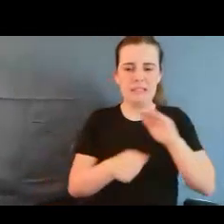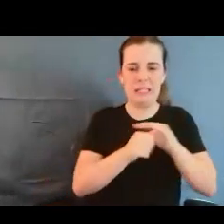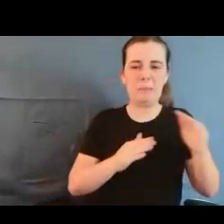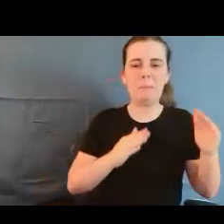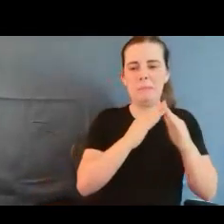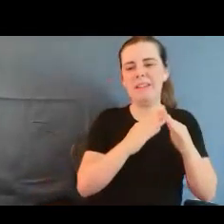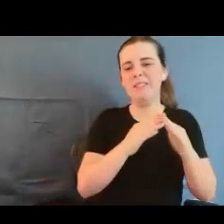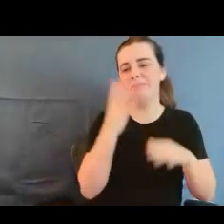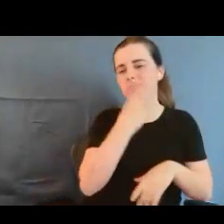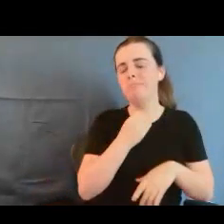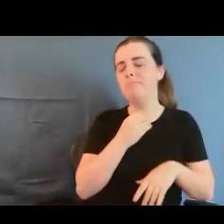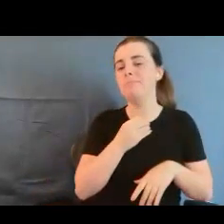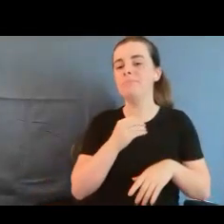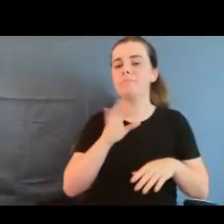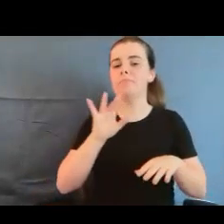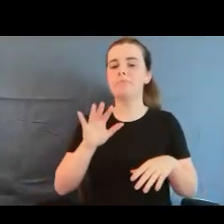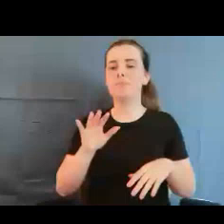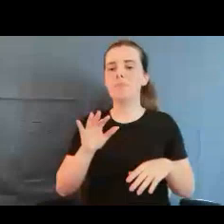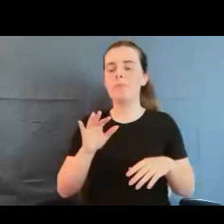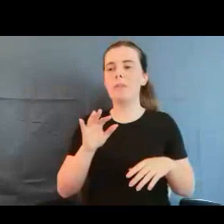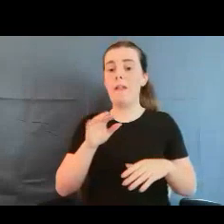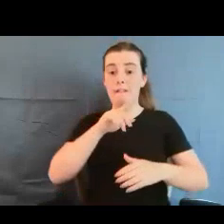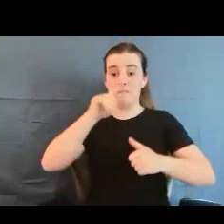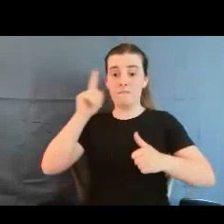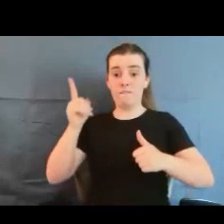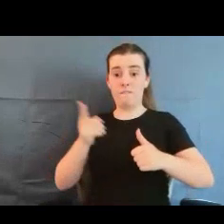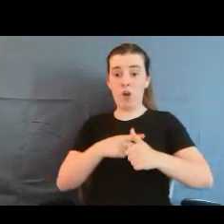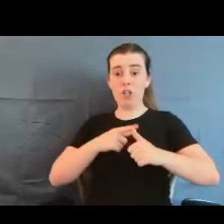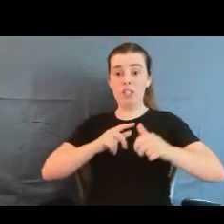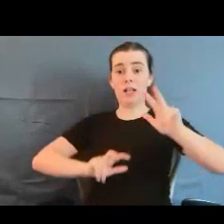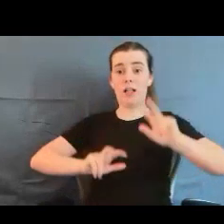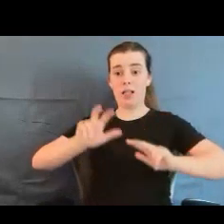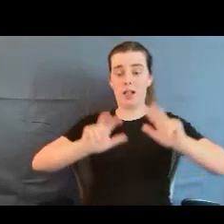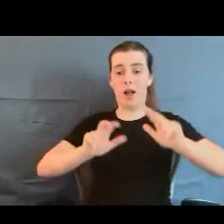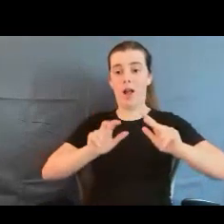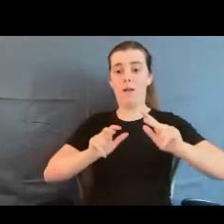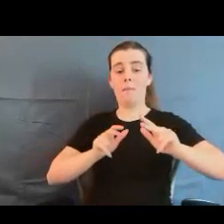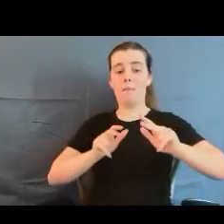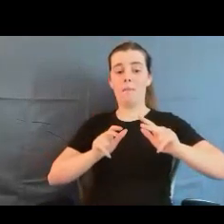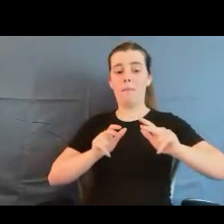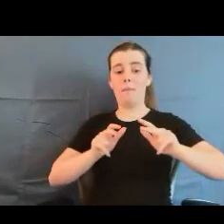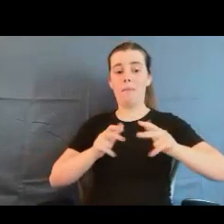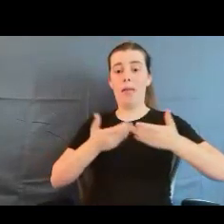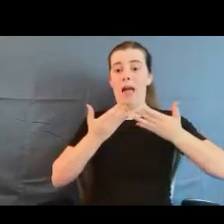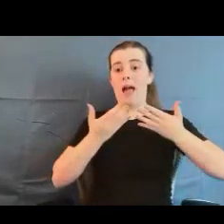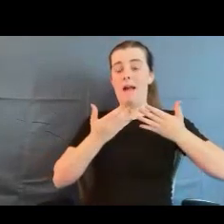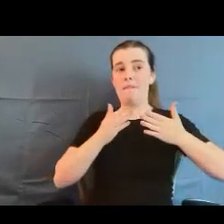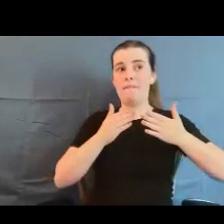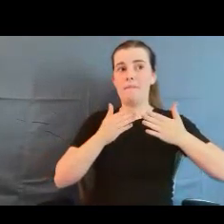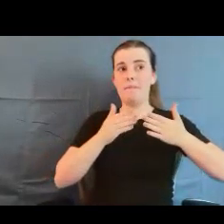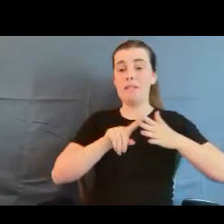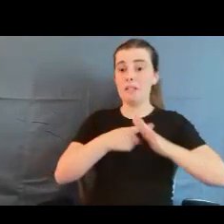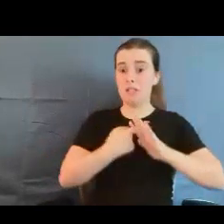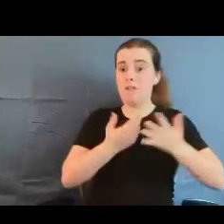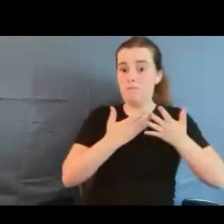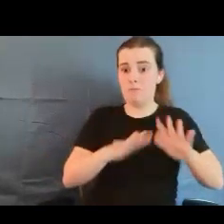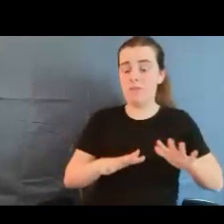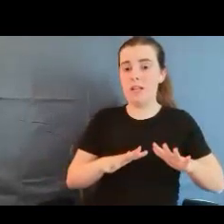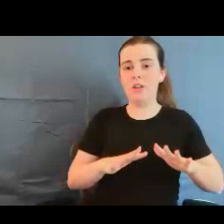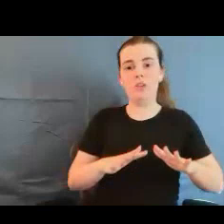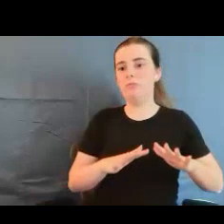nice, is that that very first climb after the start's kind of crazy because there's so many people. But then